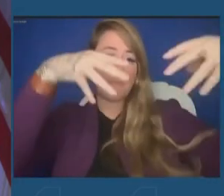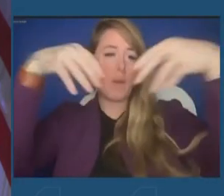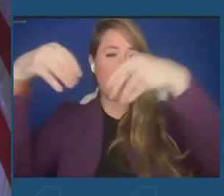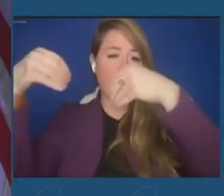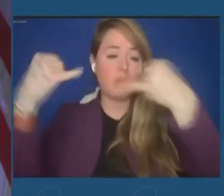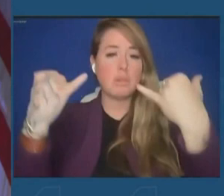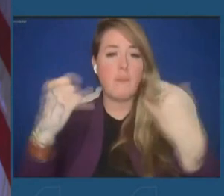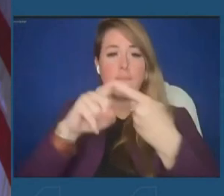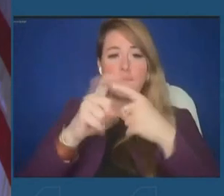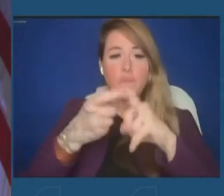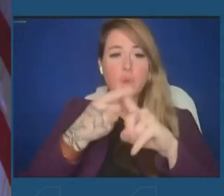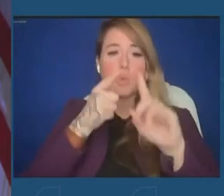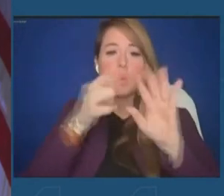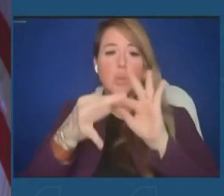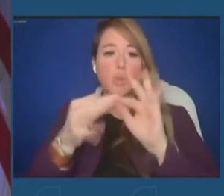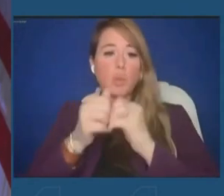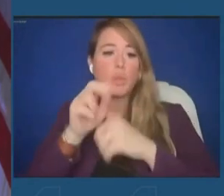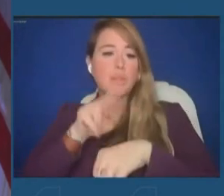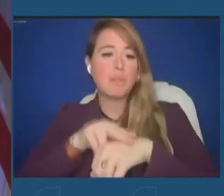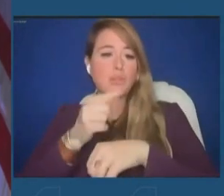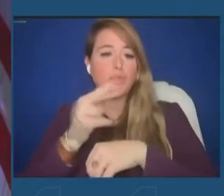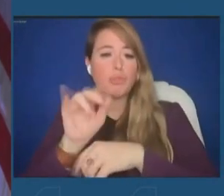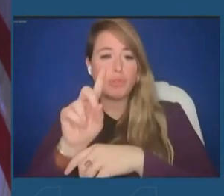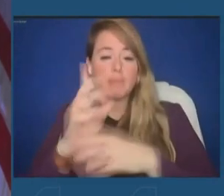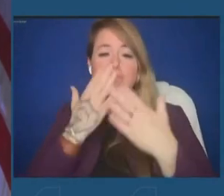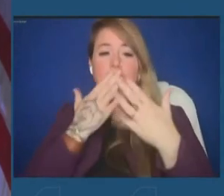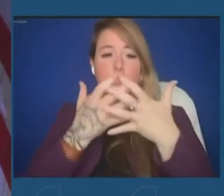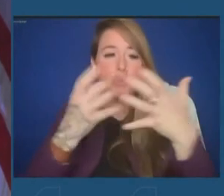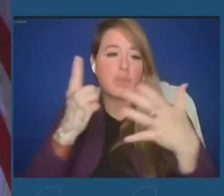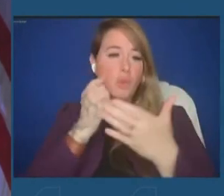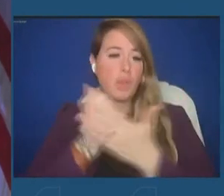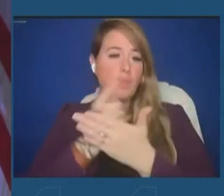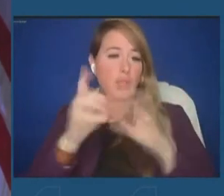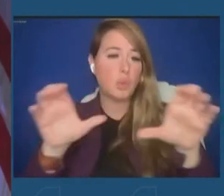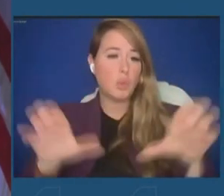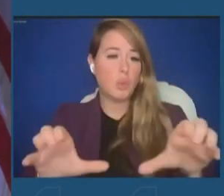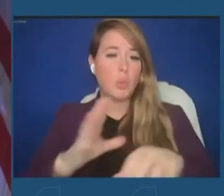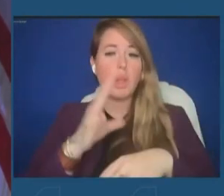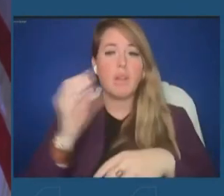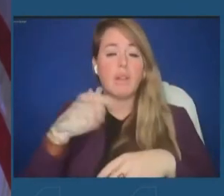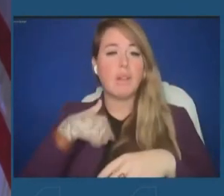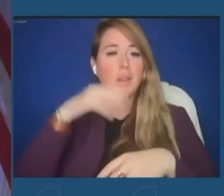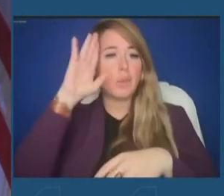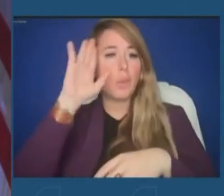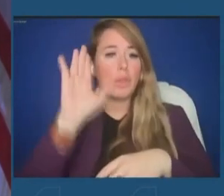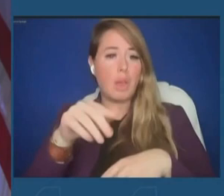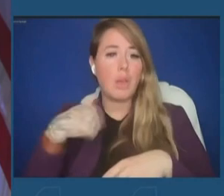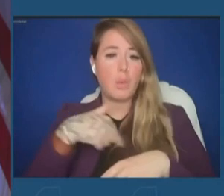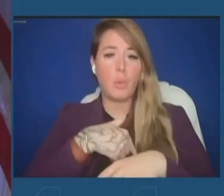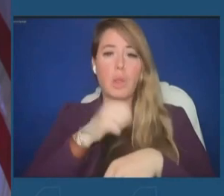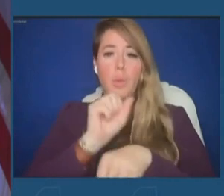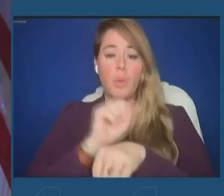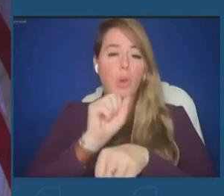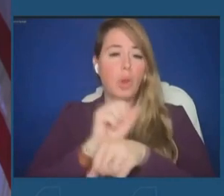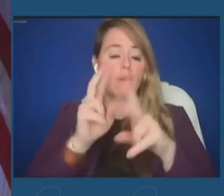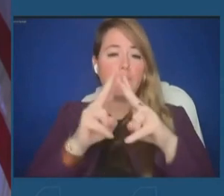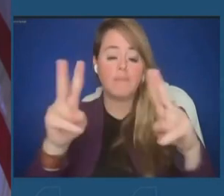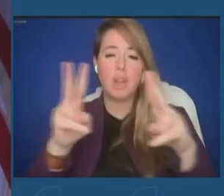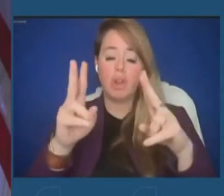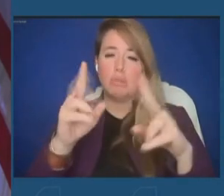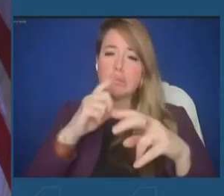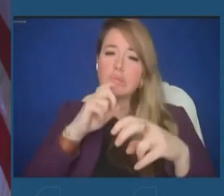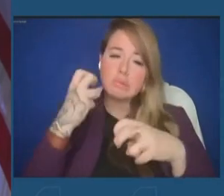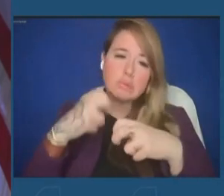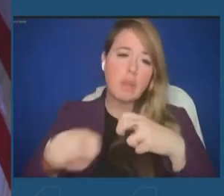friends associated with National Grid and NYSEG, thank you for all that you've done. I know we worked in very adverse conditions,